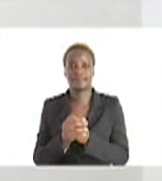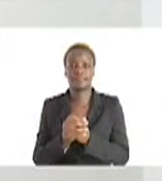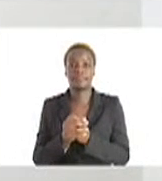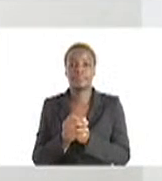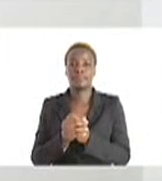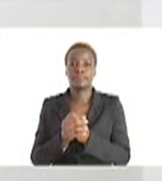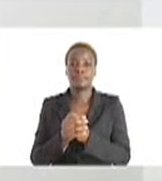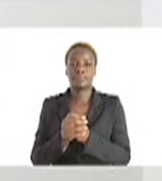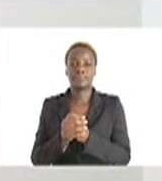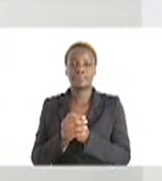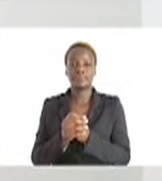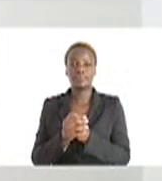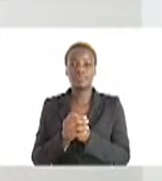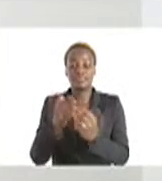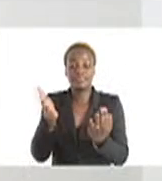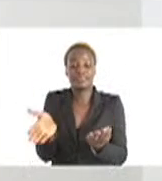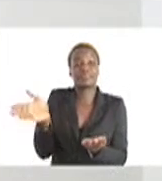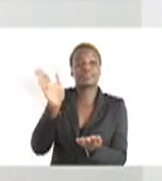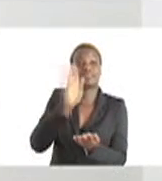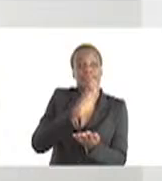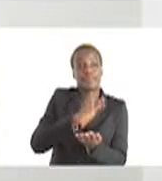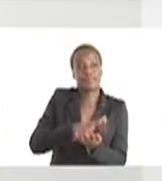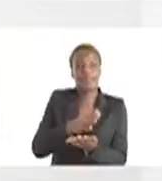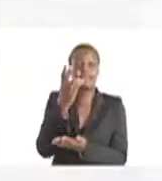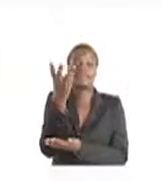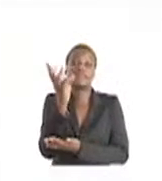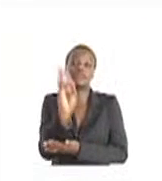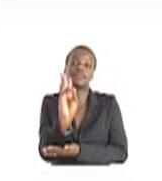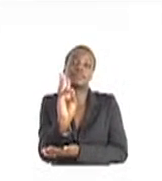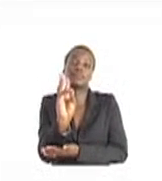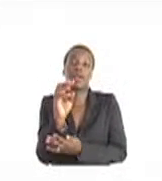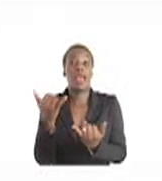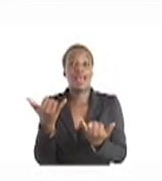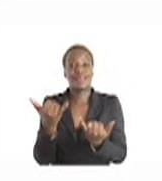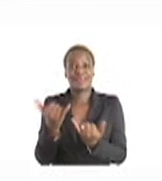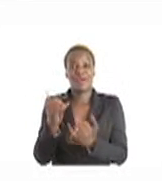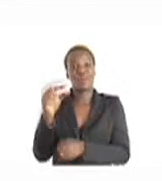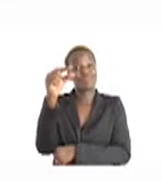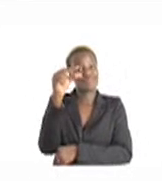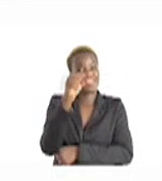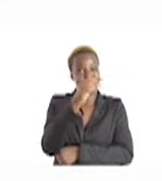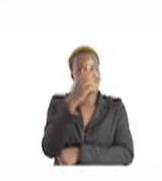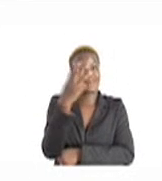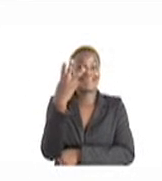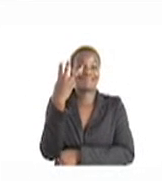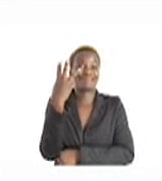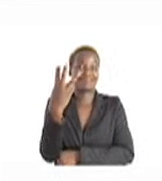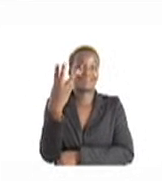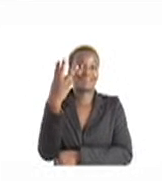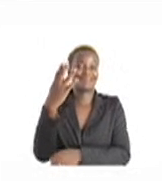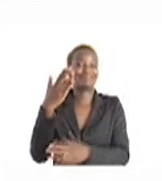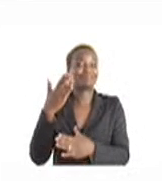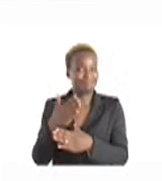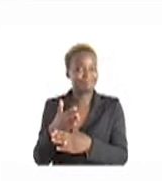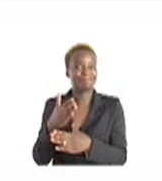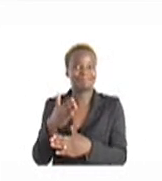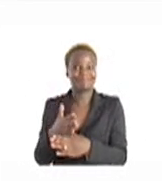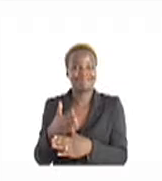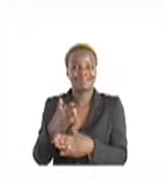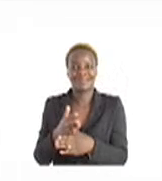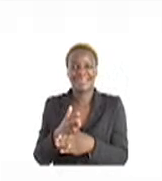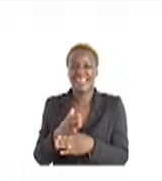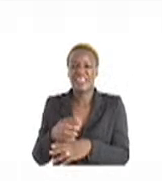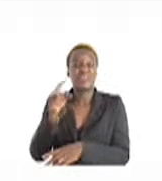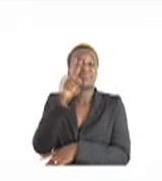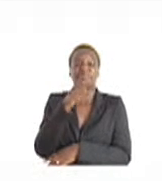Let us quickly turn to page 6. Now it's the grade 3 level, whereby we are no longer going